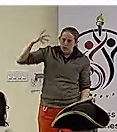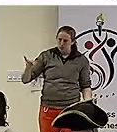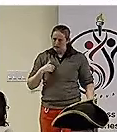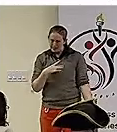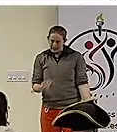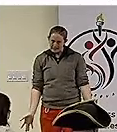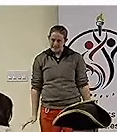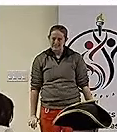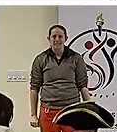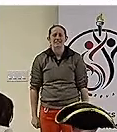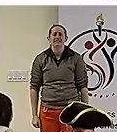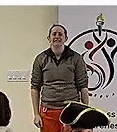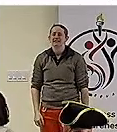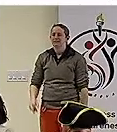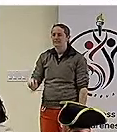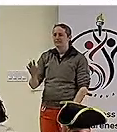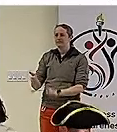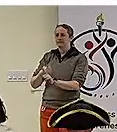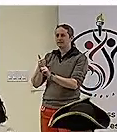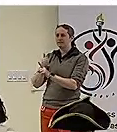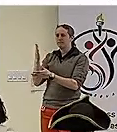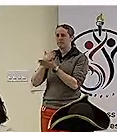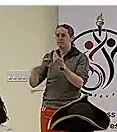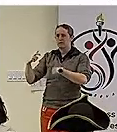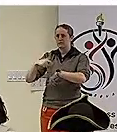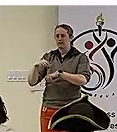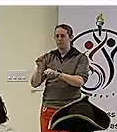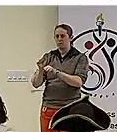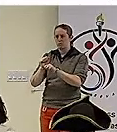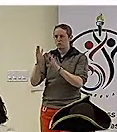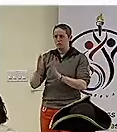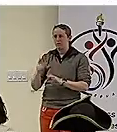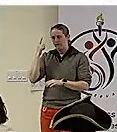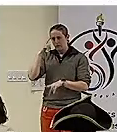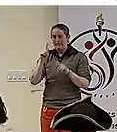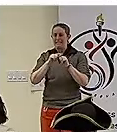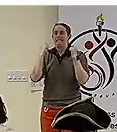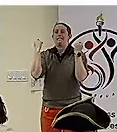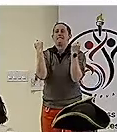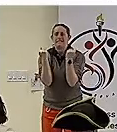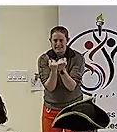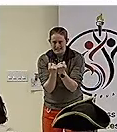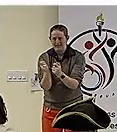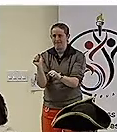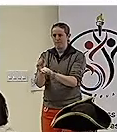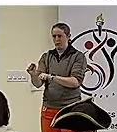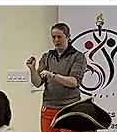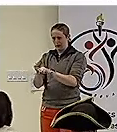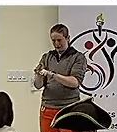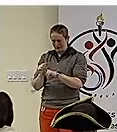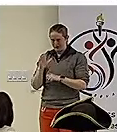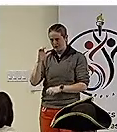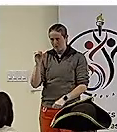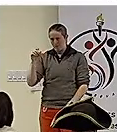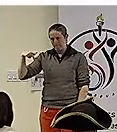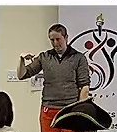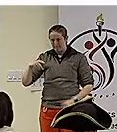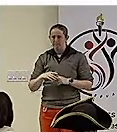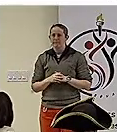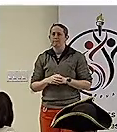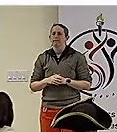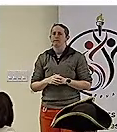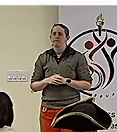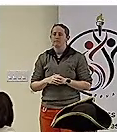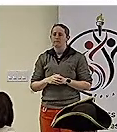thank you. Randy's a part-time employee of the Teamwork Cooperative, TWC. Due to his spinal cord